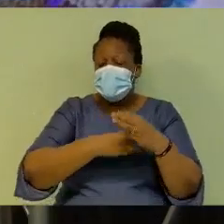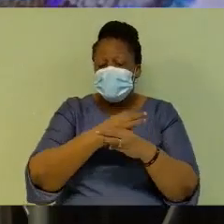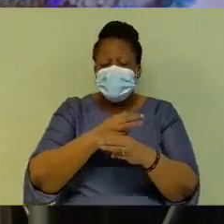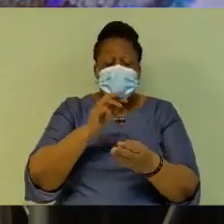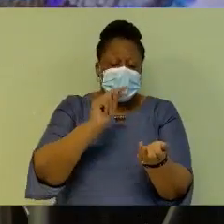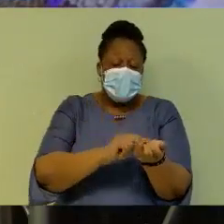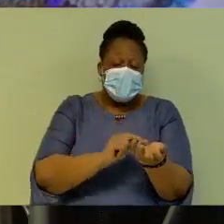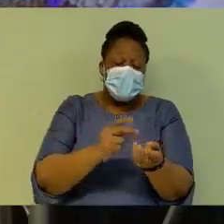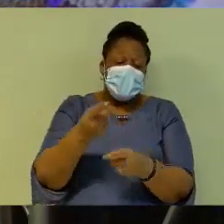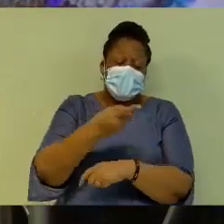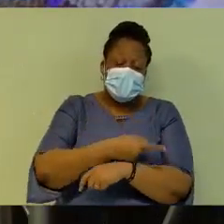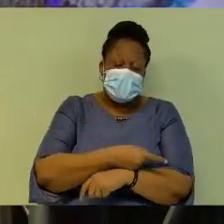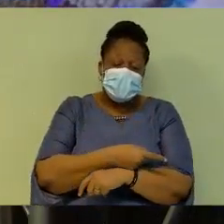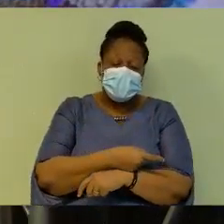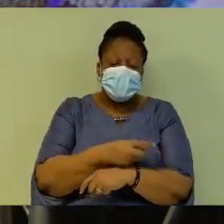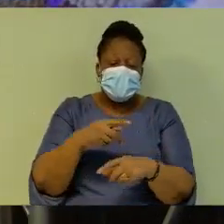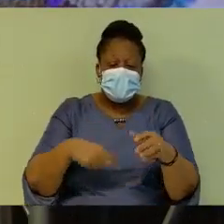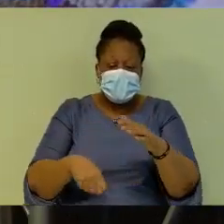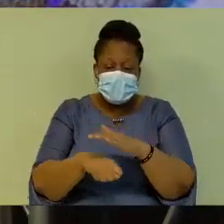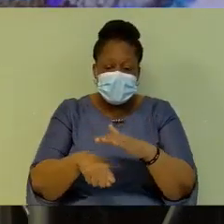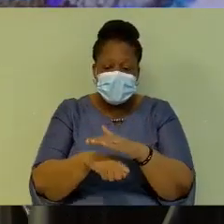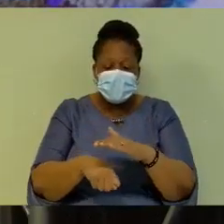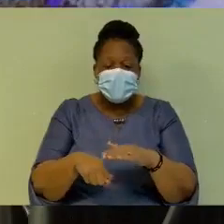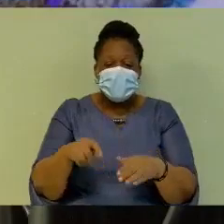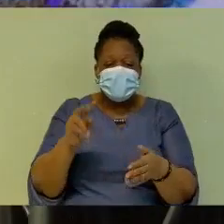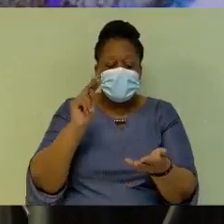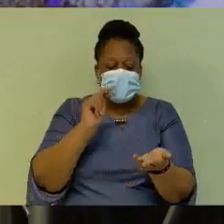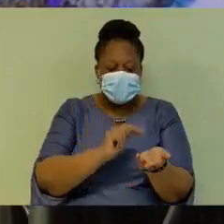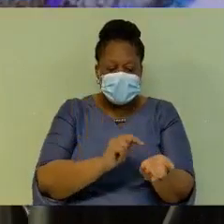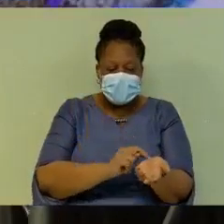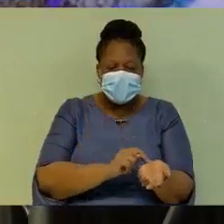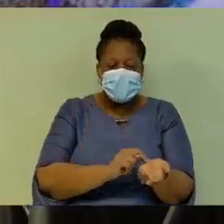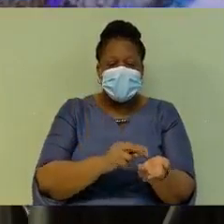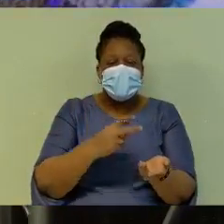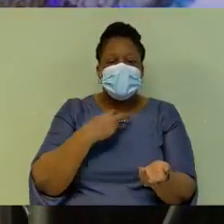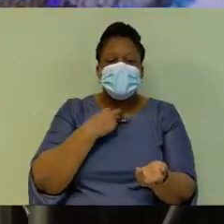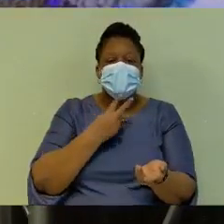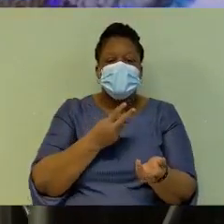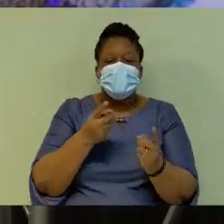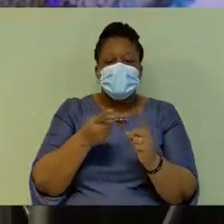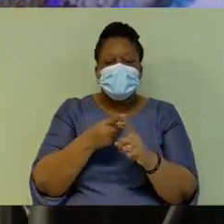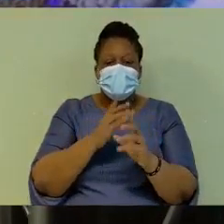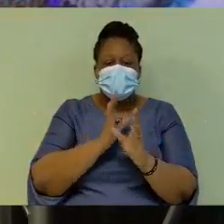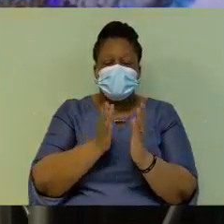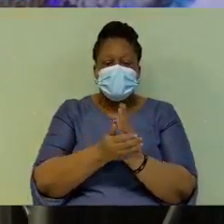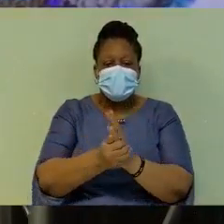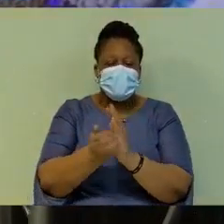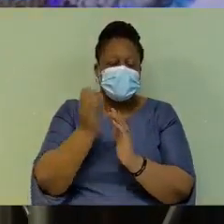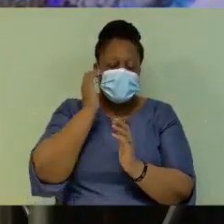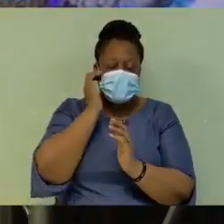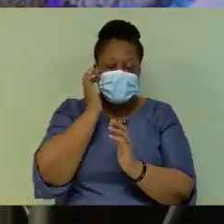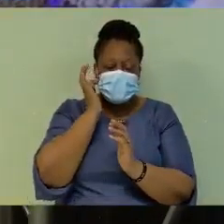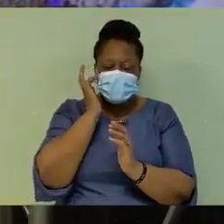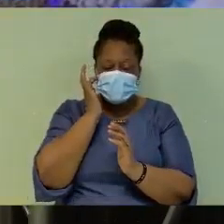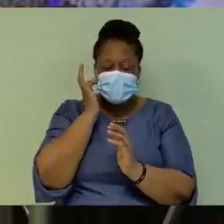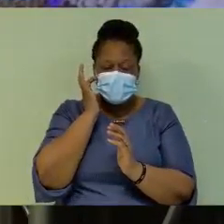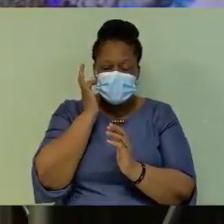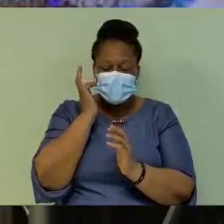Day. The theme this year, Nurses, A Voice to Lead, Nursing the World to Health, is